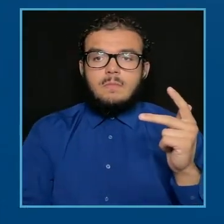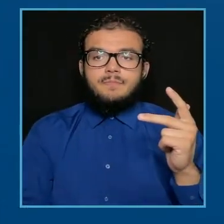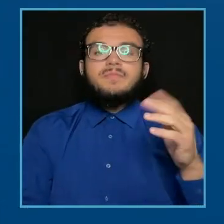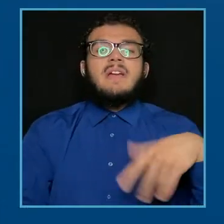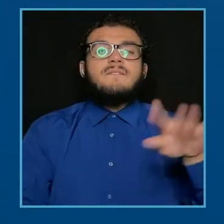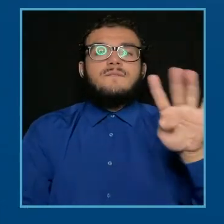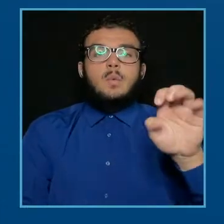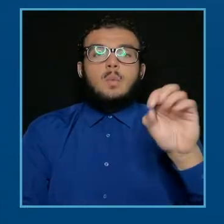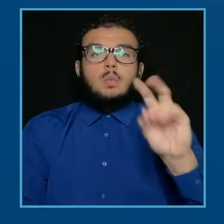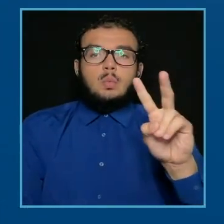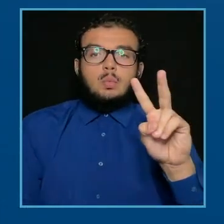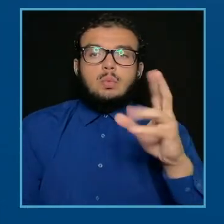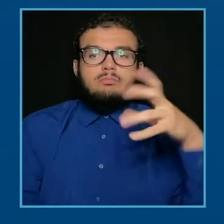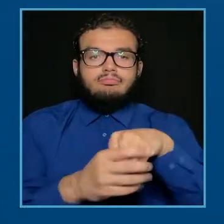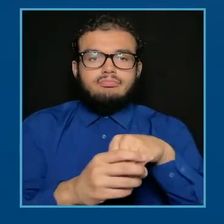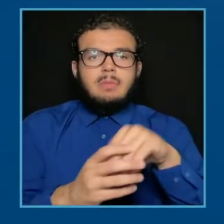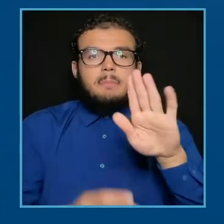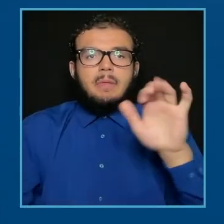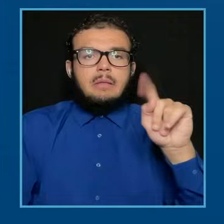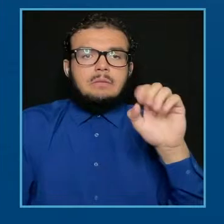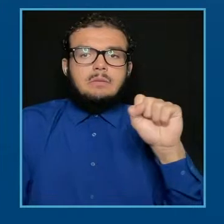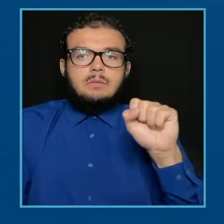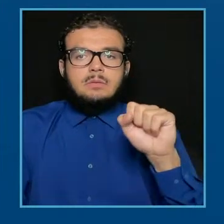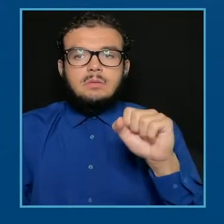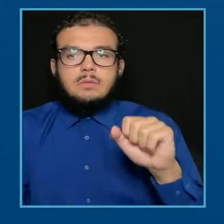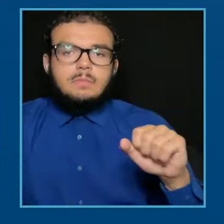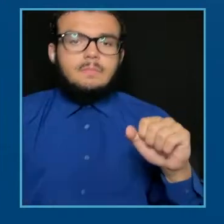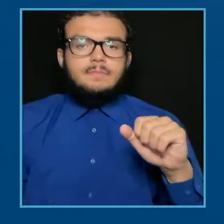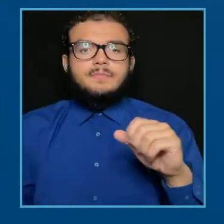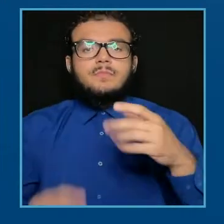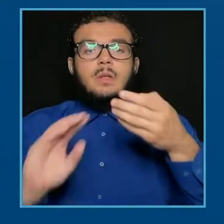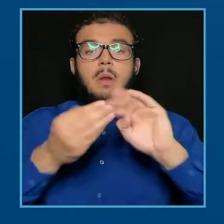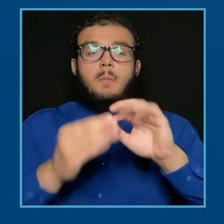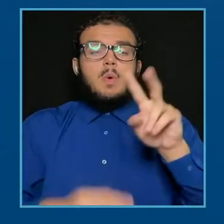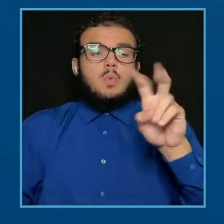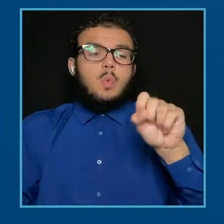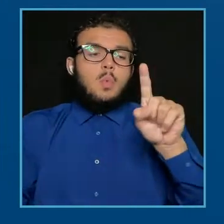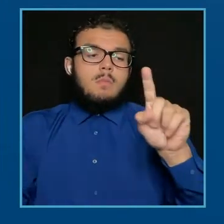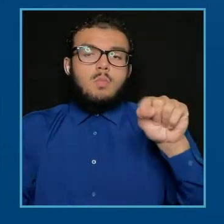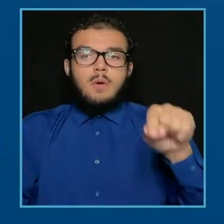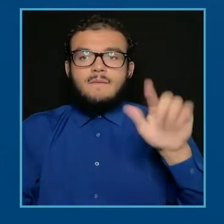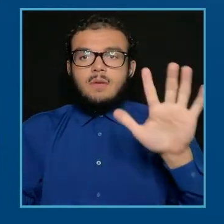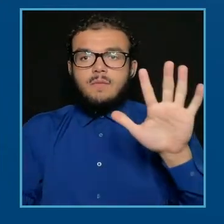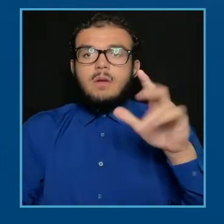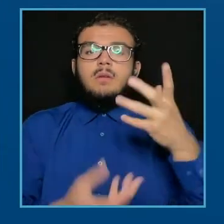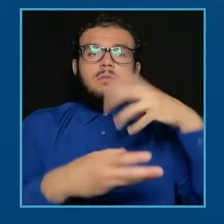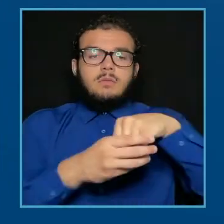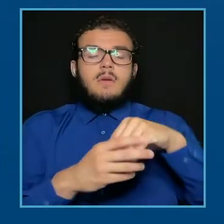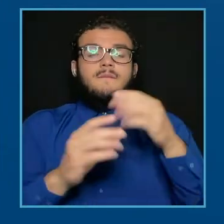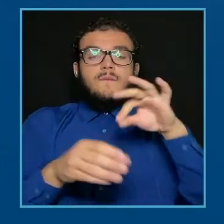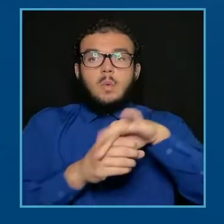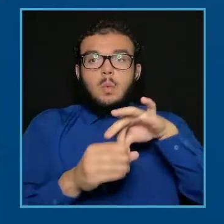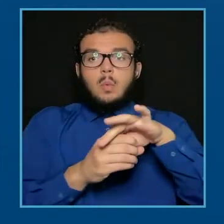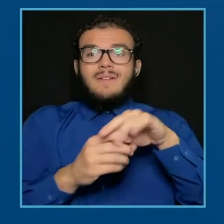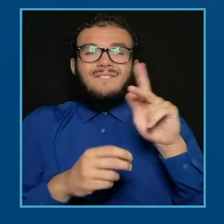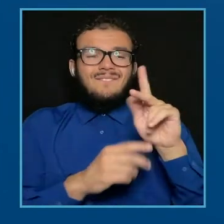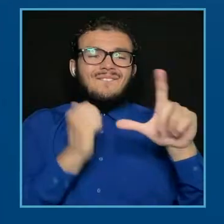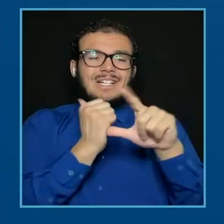ballots. The win number here was 201.5. Of the total votes, Vice Chair Kenyatta